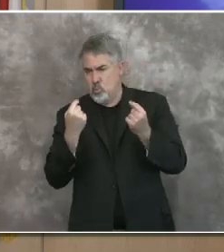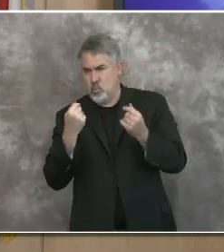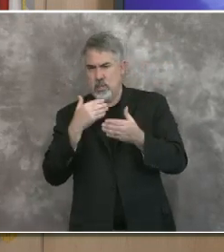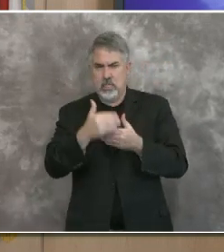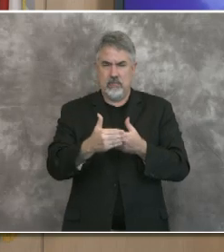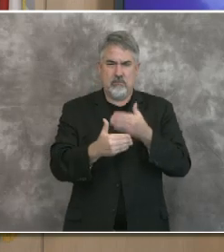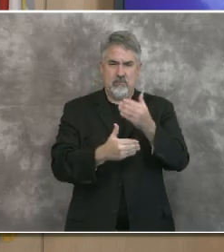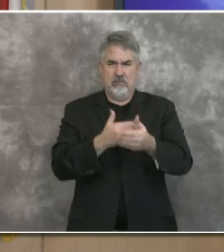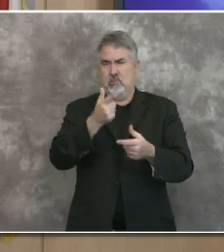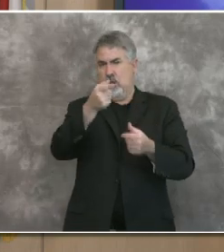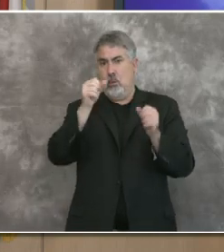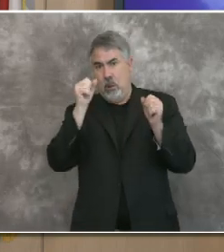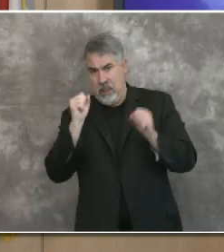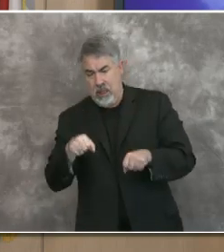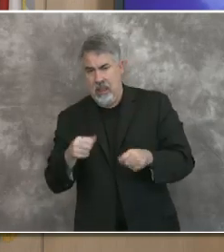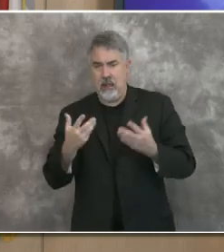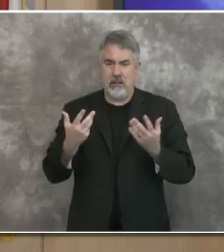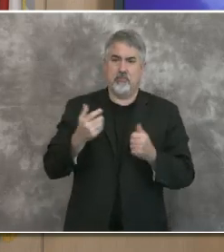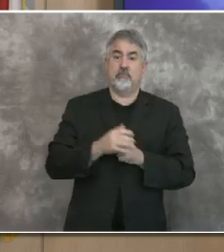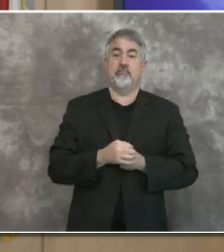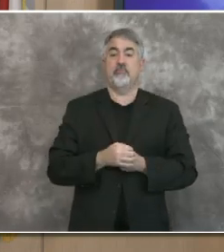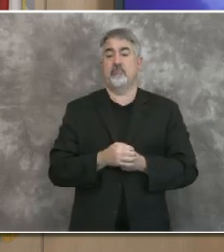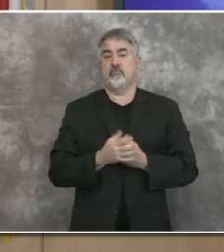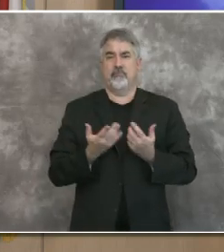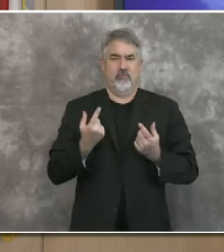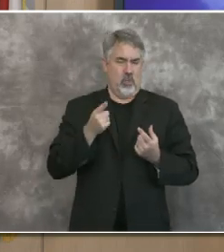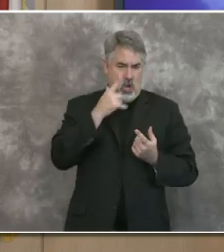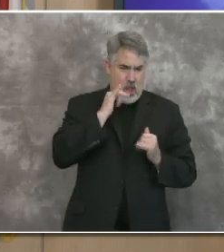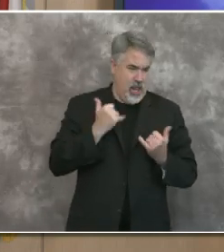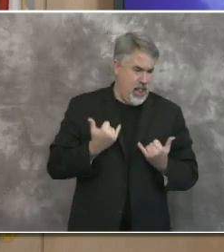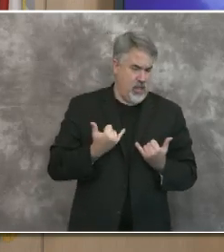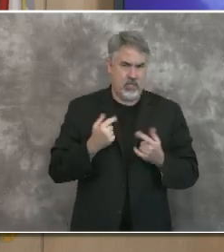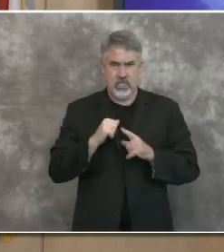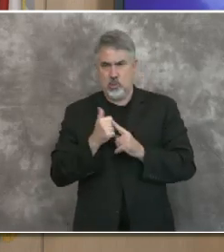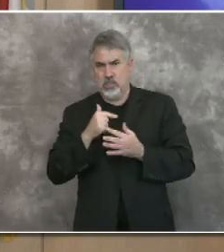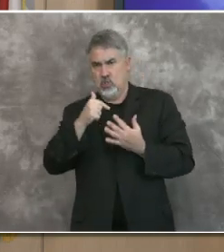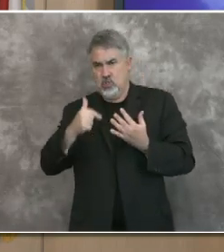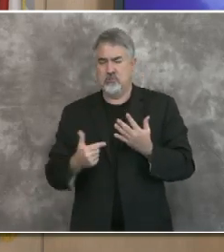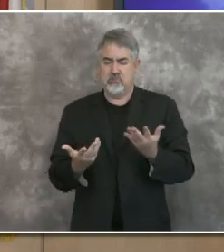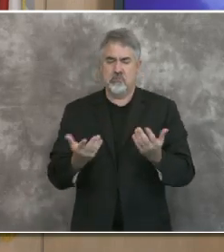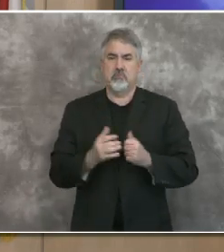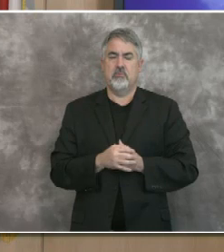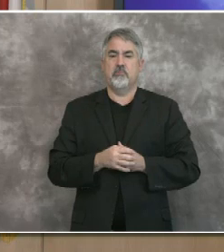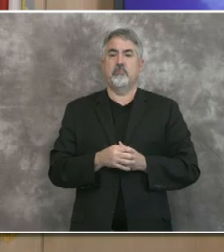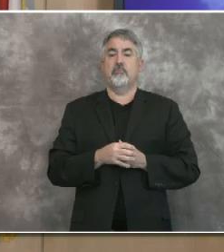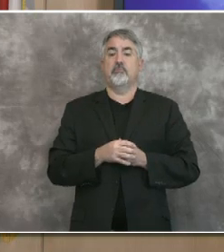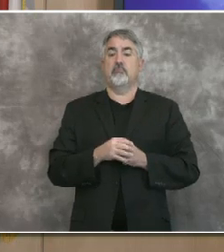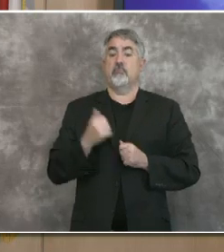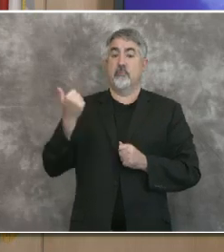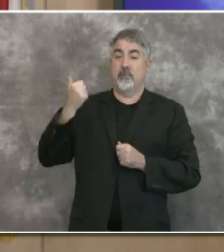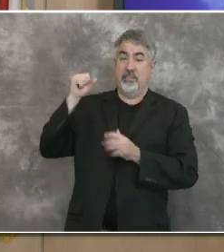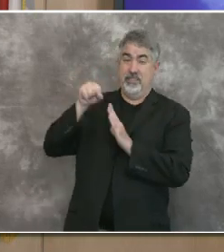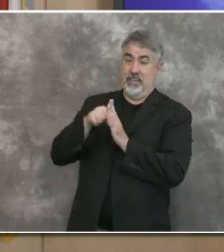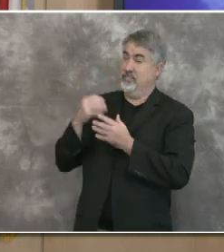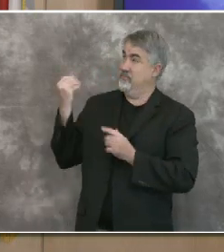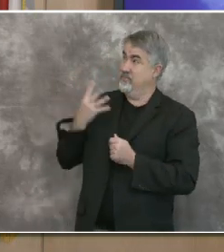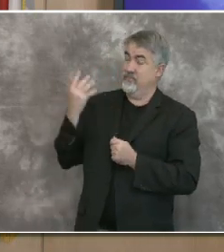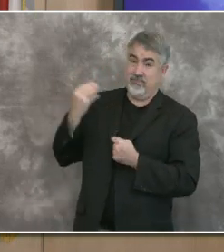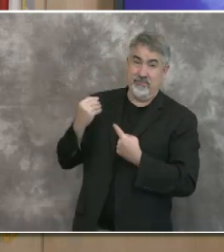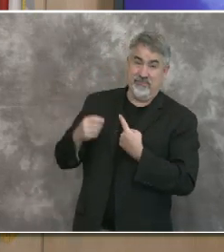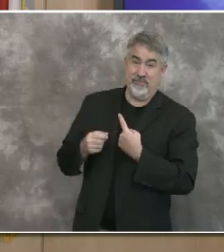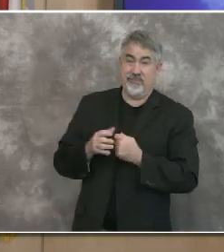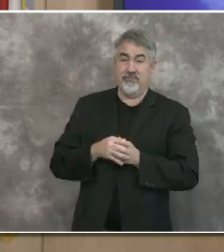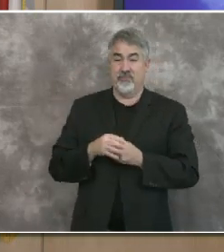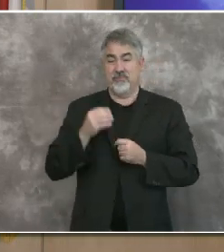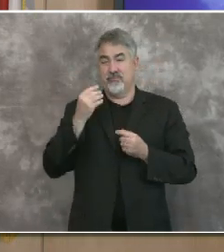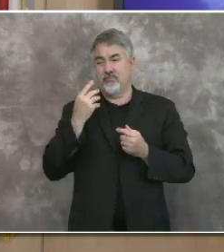what we can't do, and where we are. We should expect regular updates from the state of California, and as we get those updates, we'll digest what